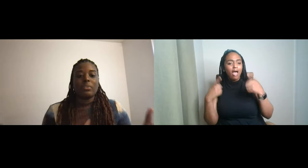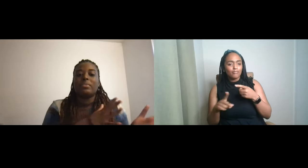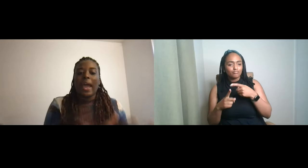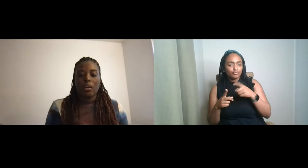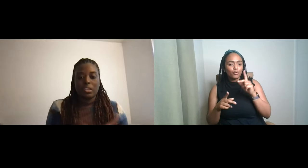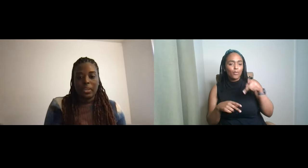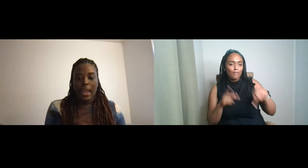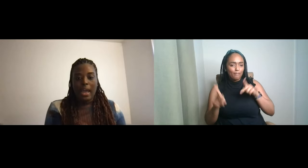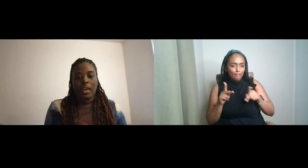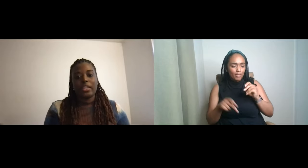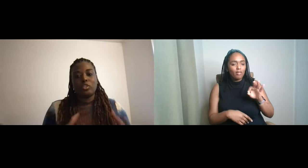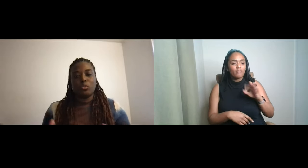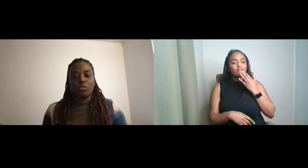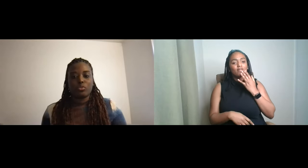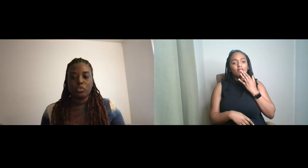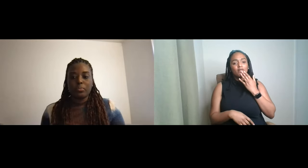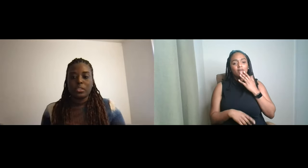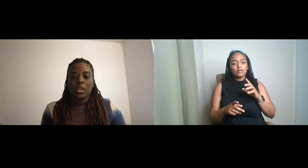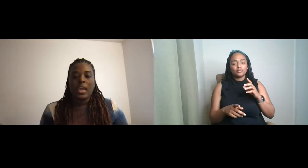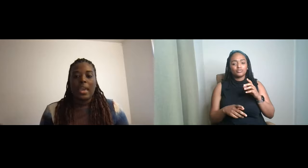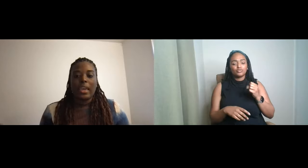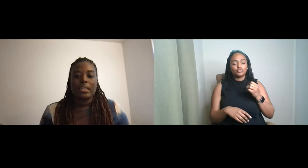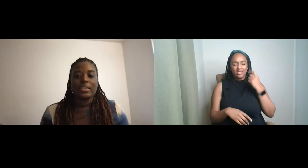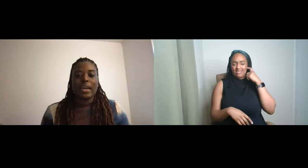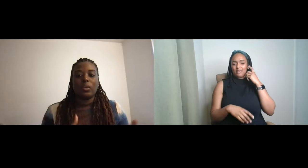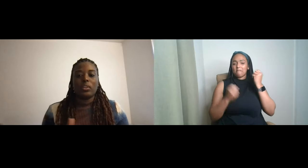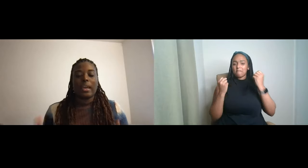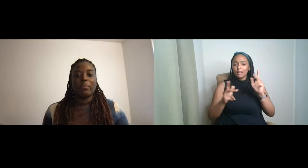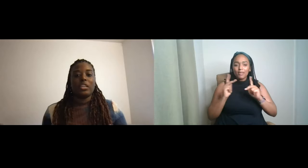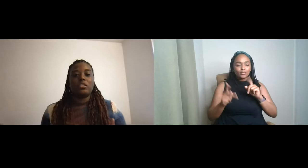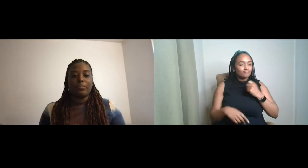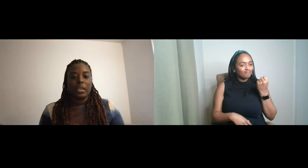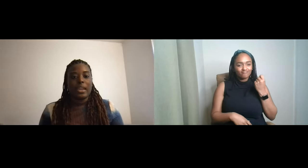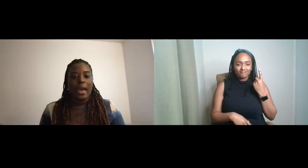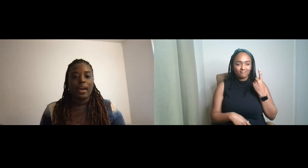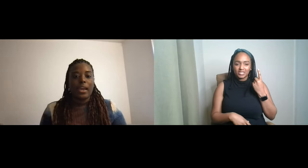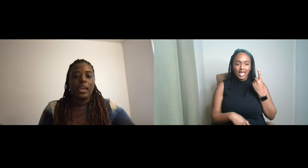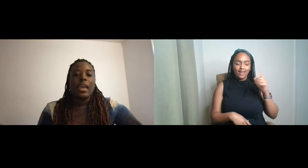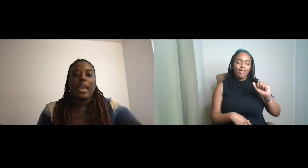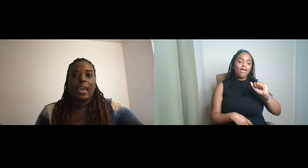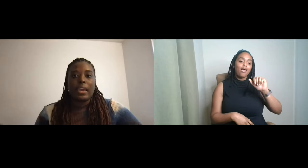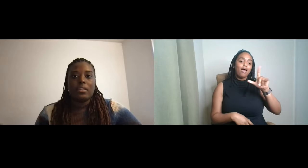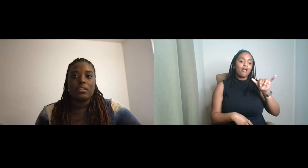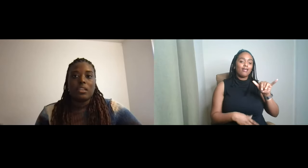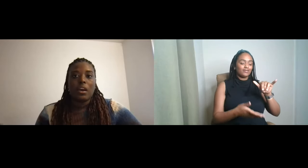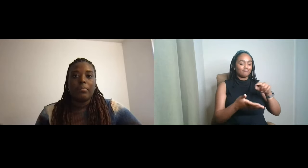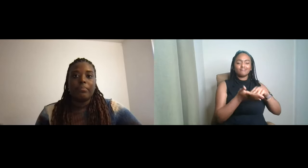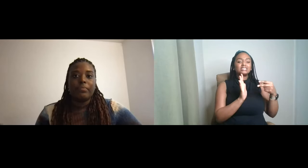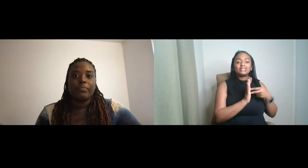exactly sometimes how to be an ally to those groups and exactly what that means to be an ally.